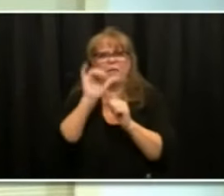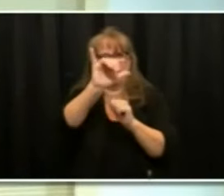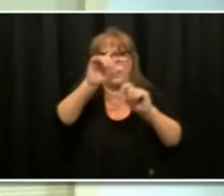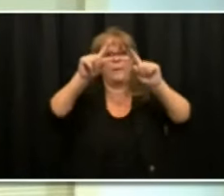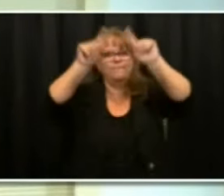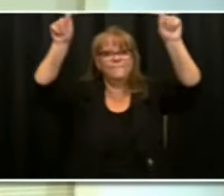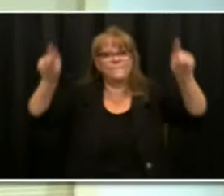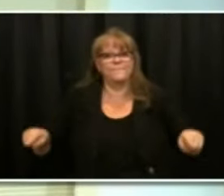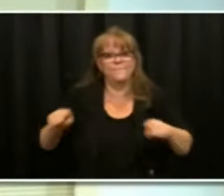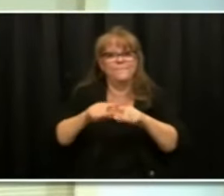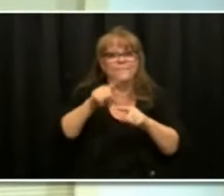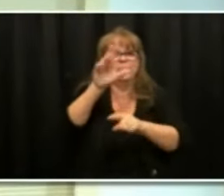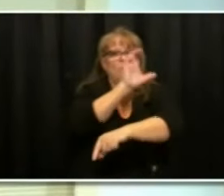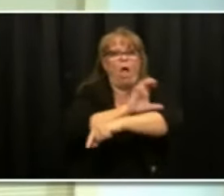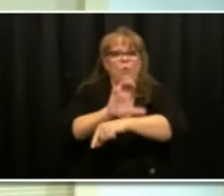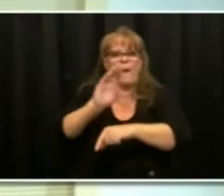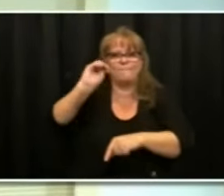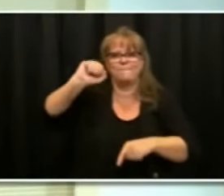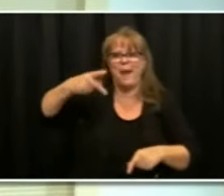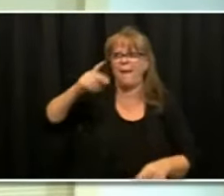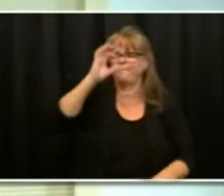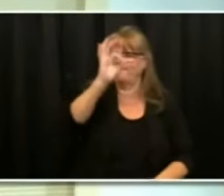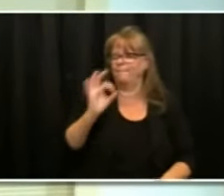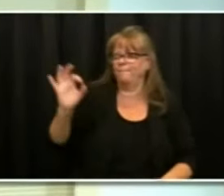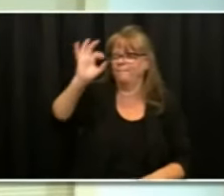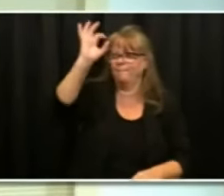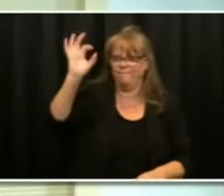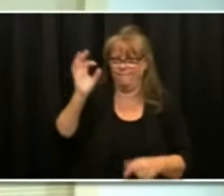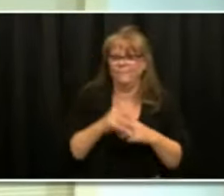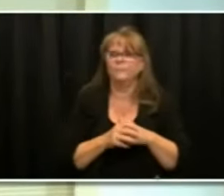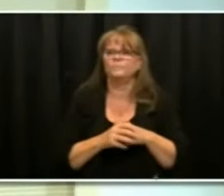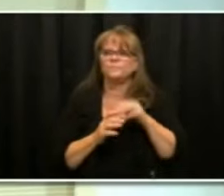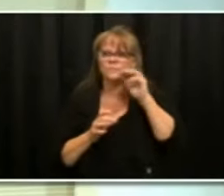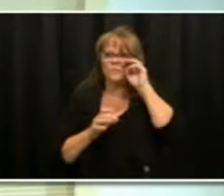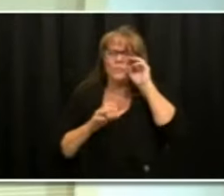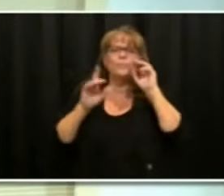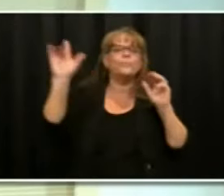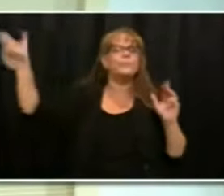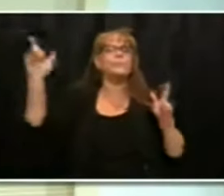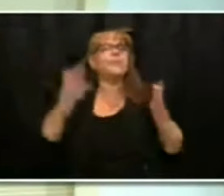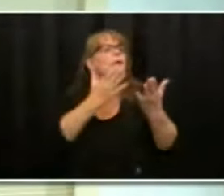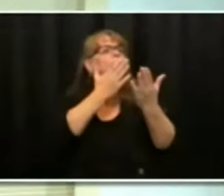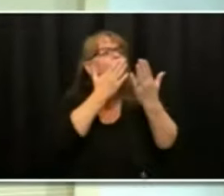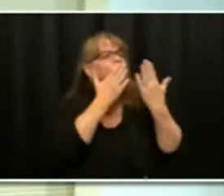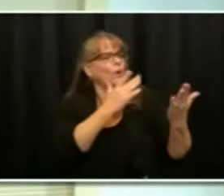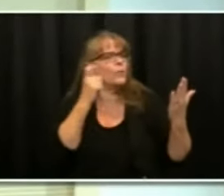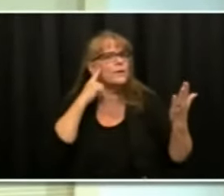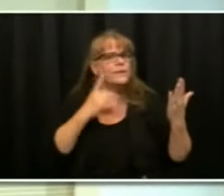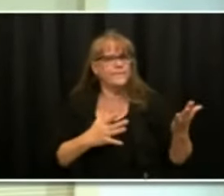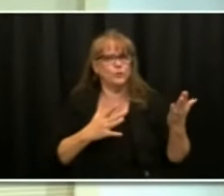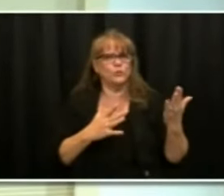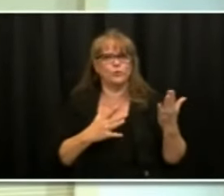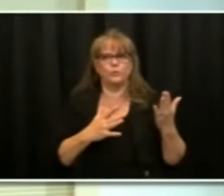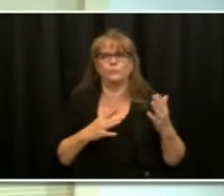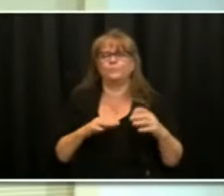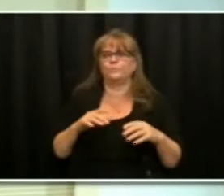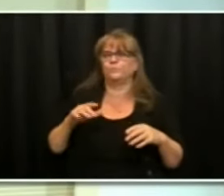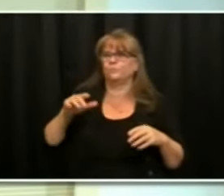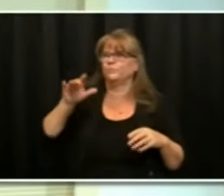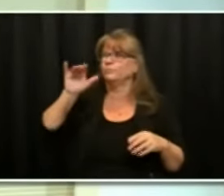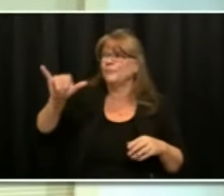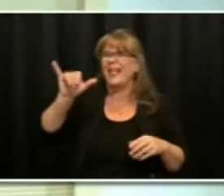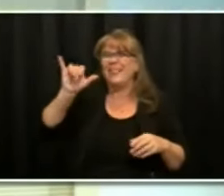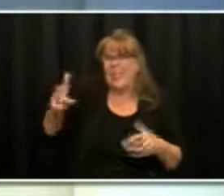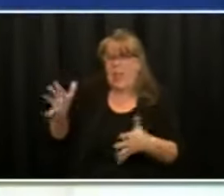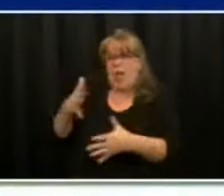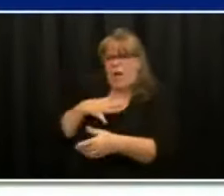afternoon. Since the beginning of the pandemic, local governments have really played a pivotal role in responding to the emergency, directly